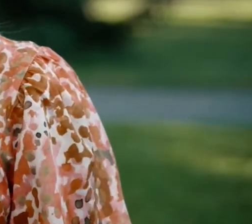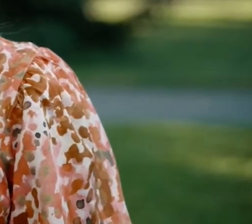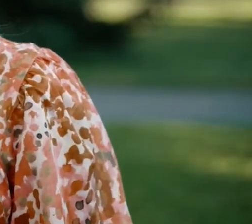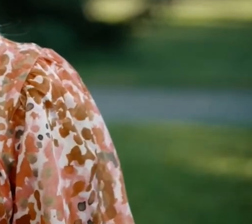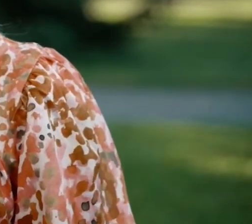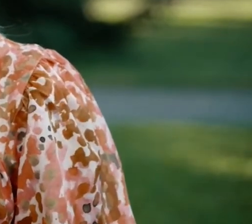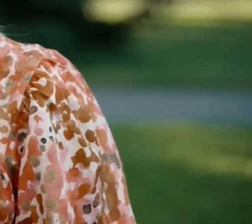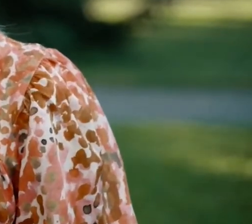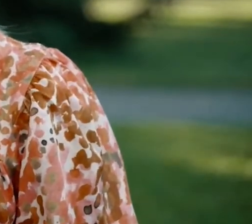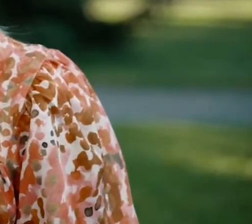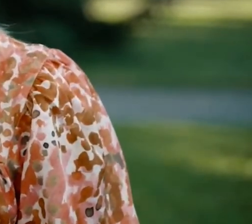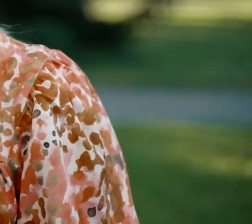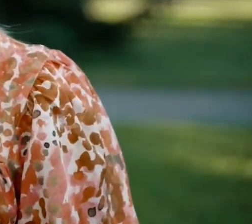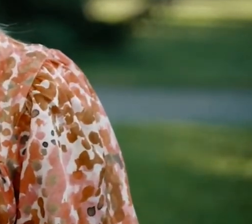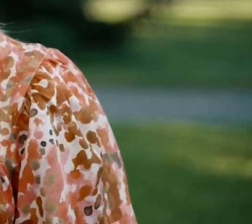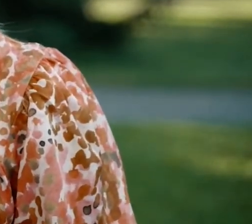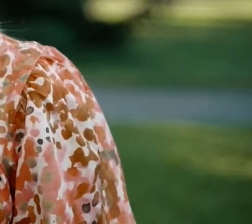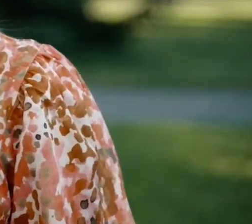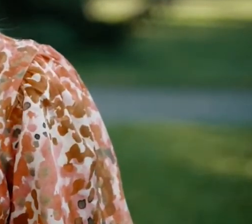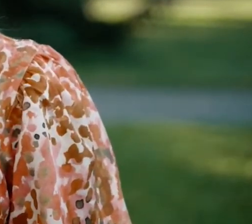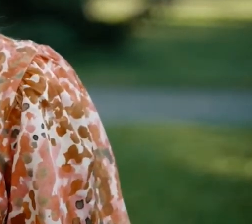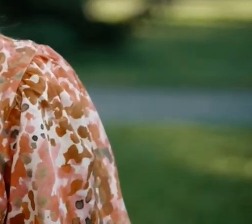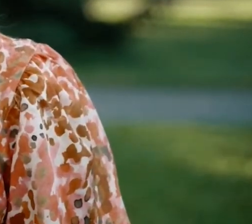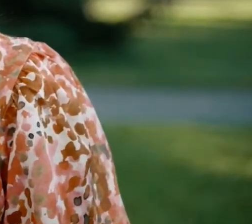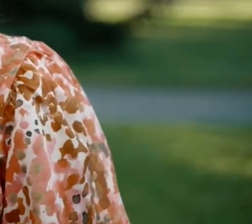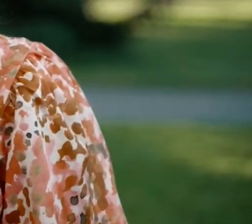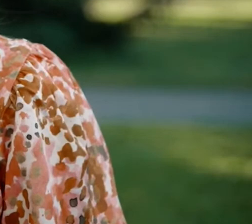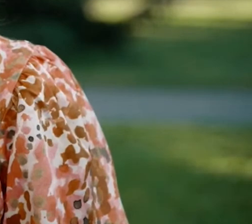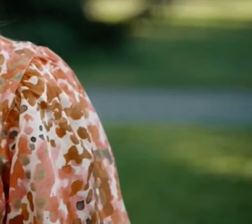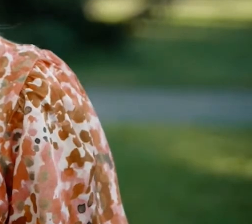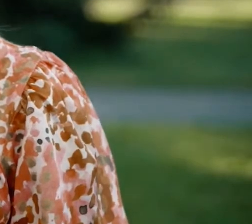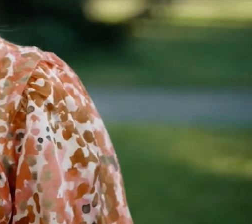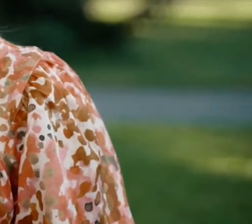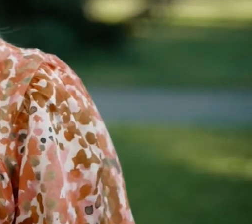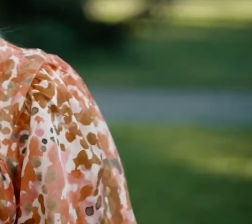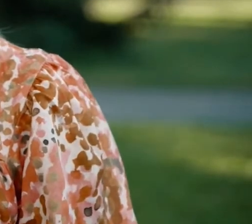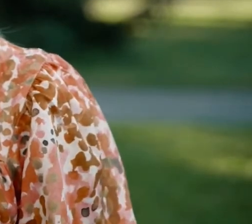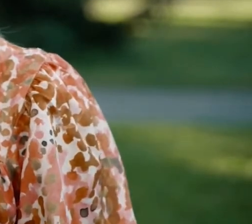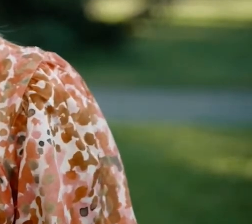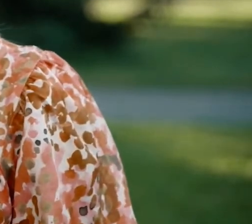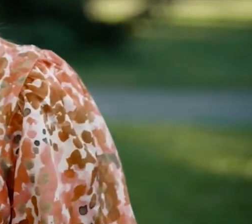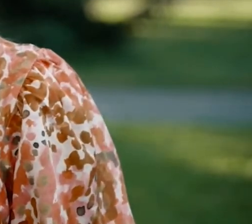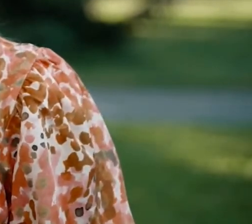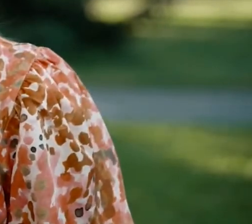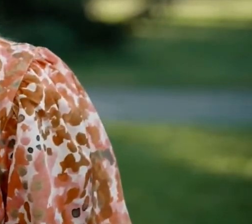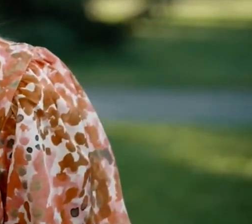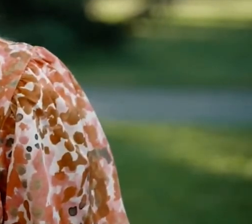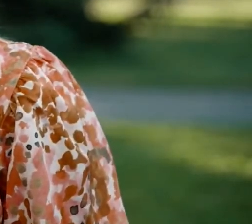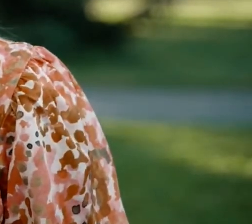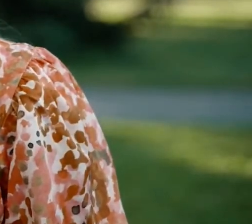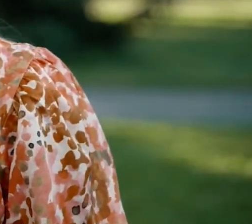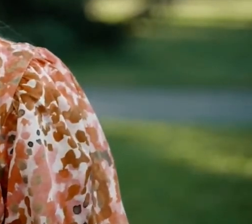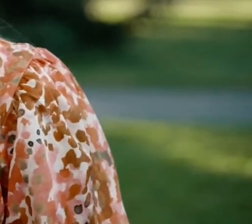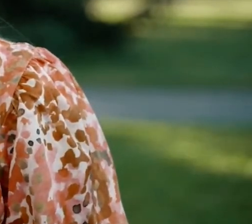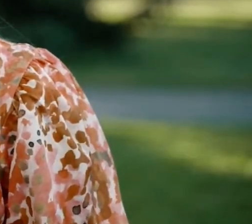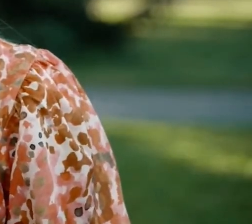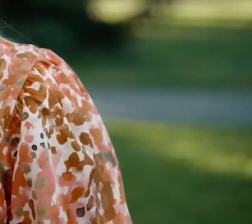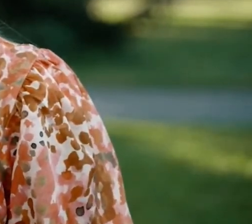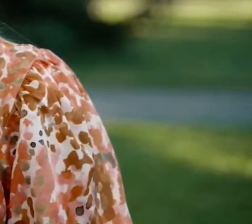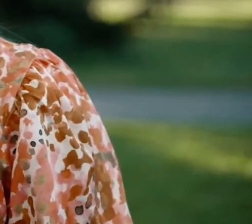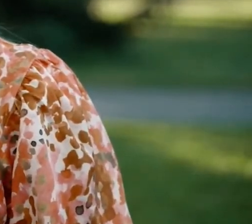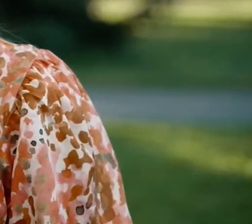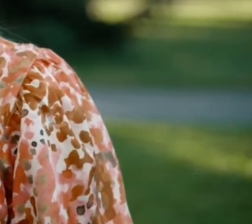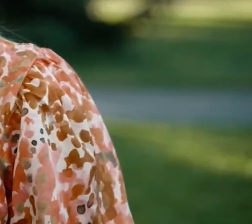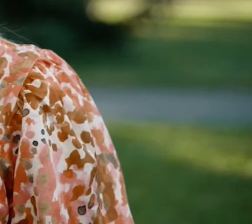the biodiversity loss by 2030 and beyond, and for making meaningful progress, new forms of cooperation, knowledge